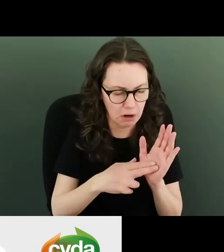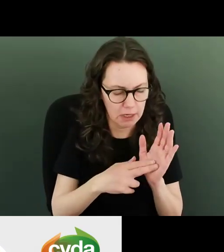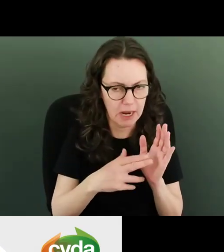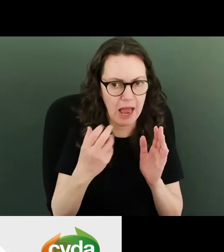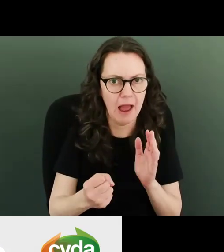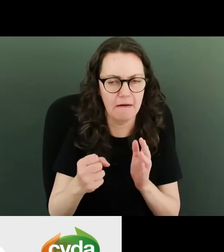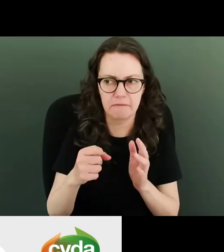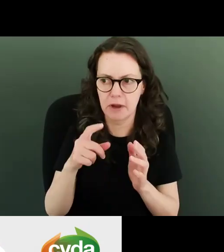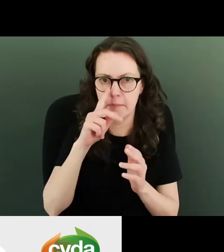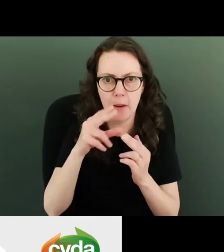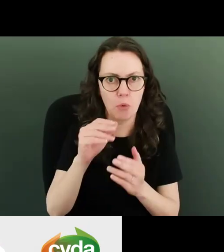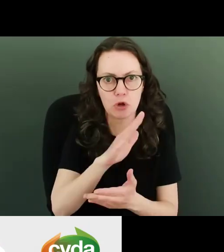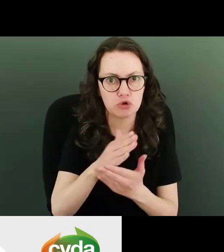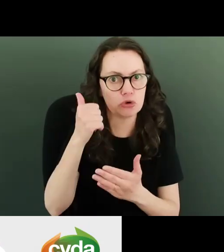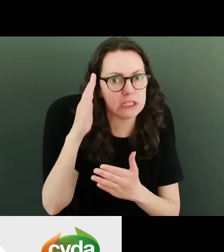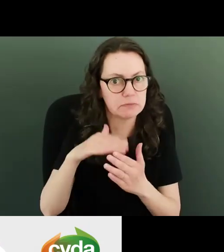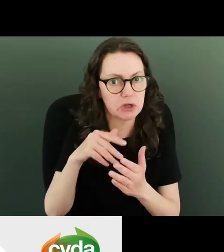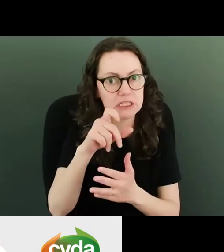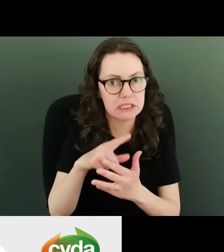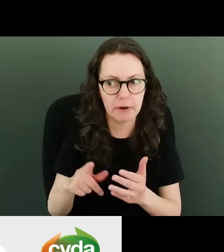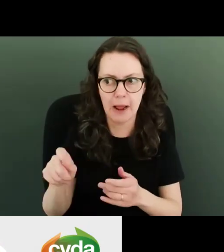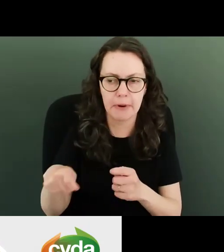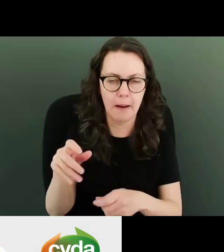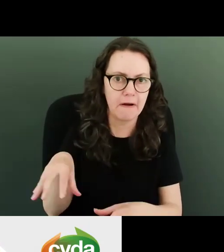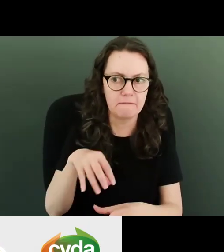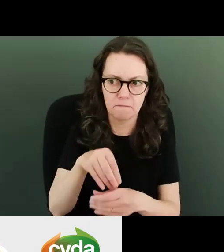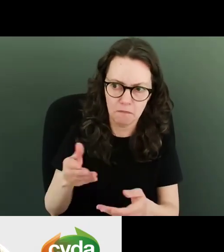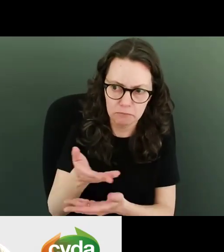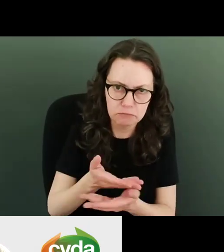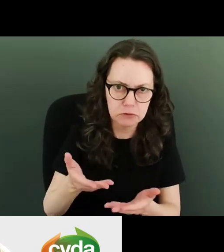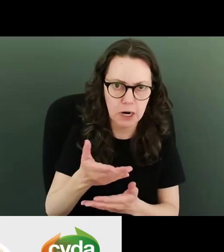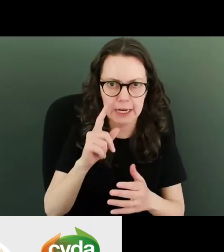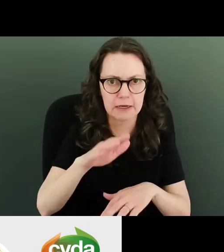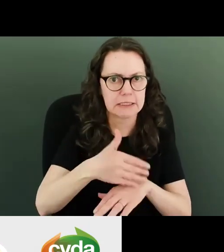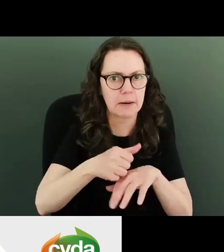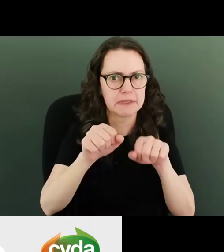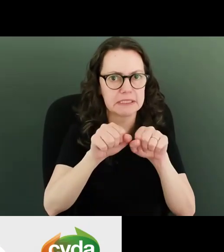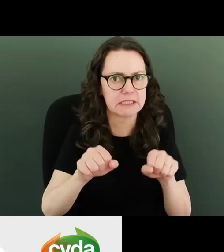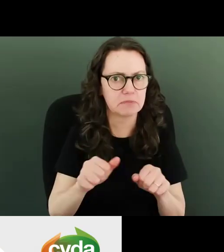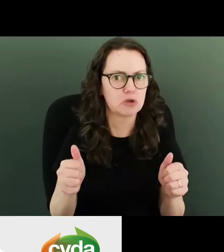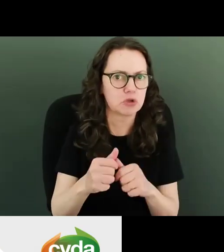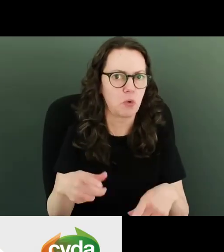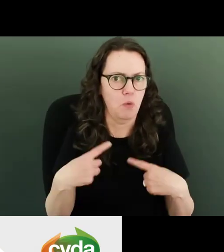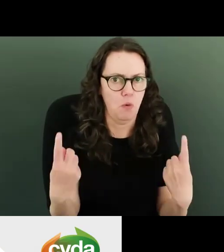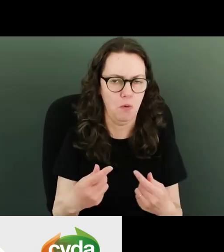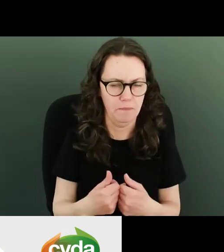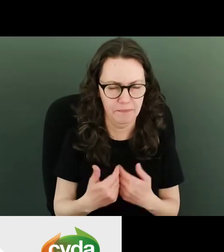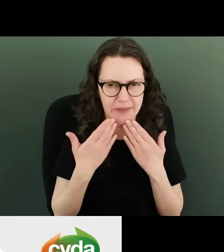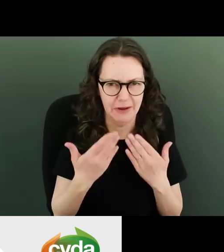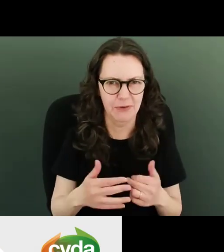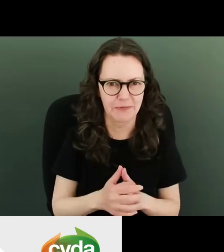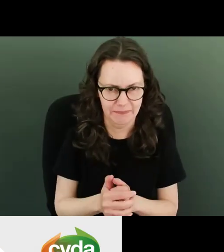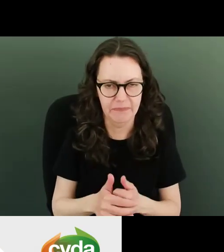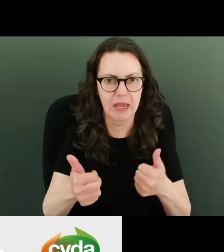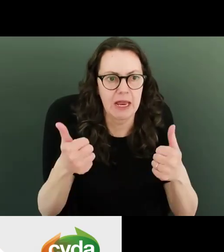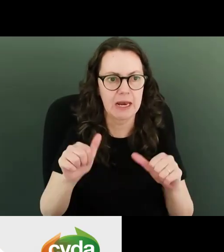design systems that are fit for community purpose. So thank you, Skye. We're now going to go into the next part of